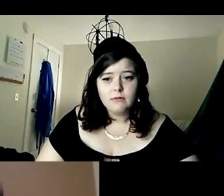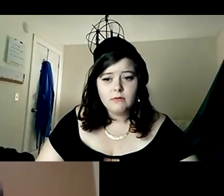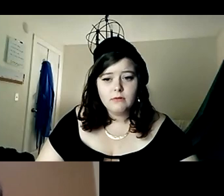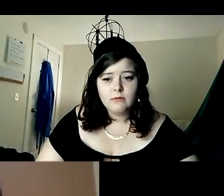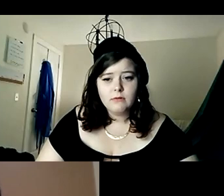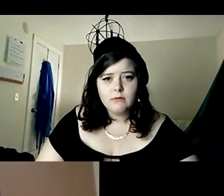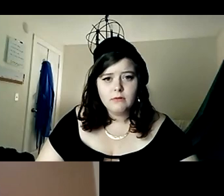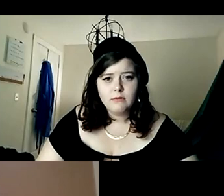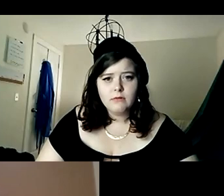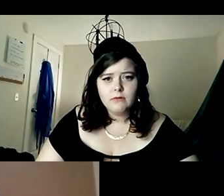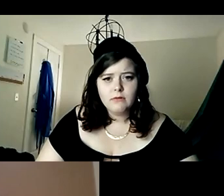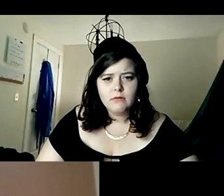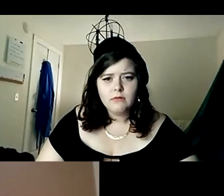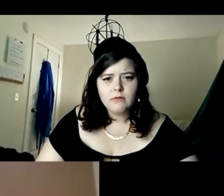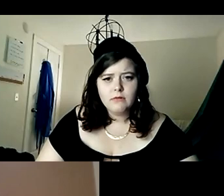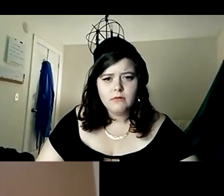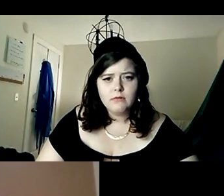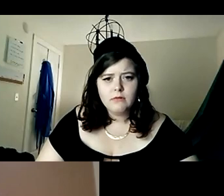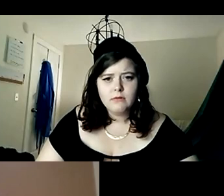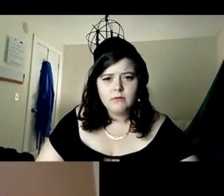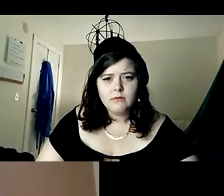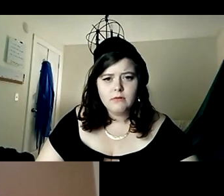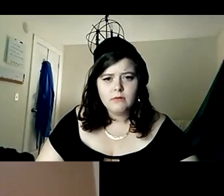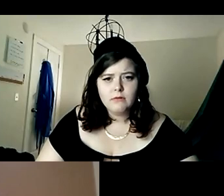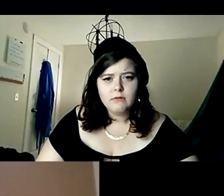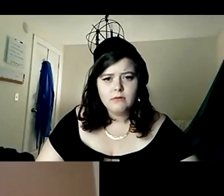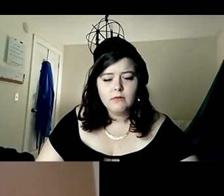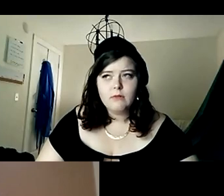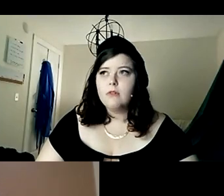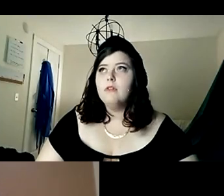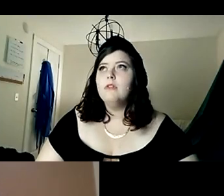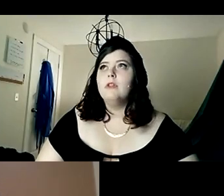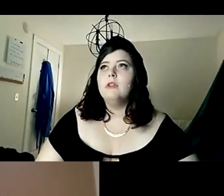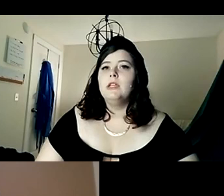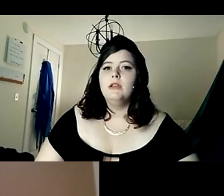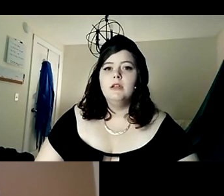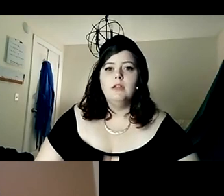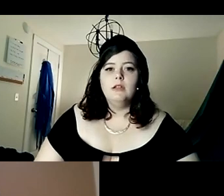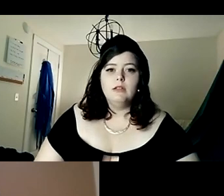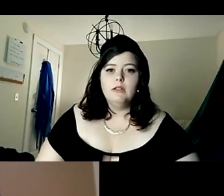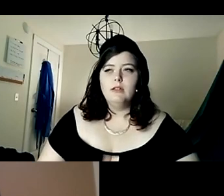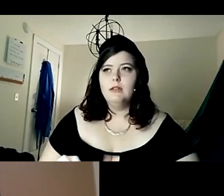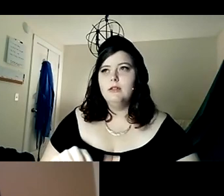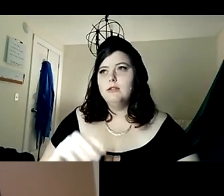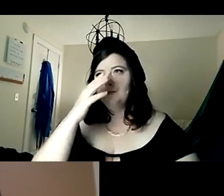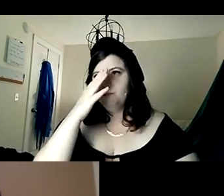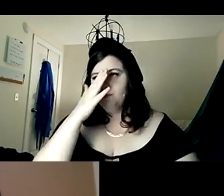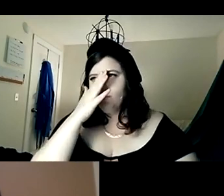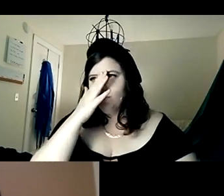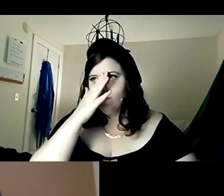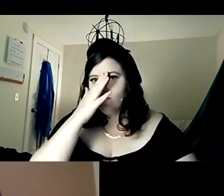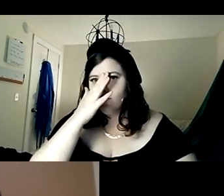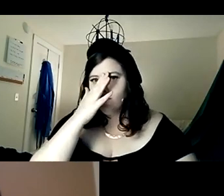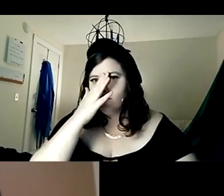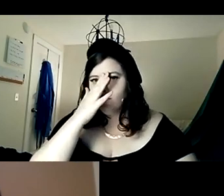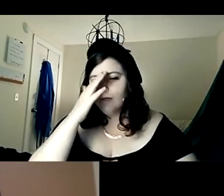shaping up, and I think I may give you a few notes right after the run is done, but I love the production, and I'm very excited